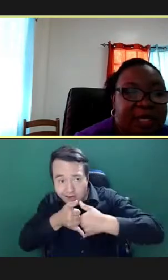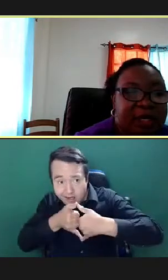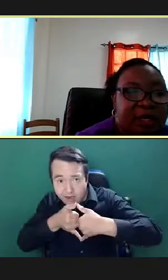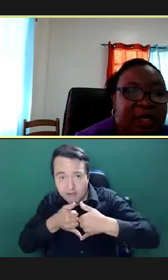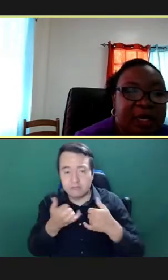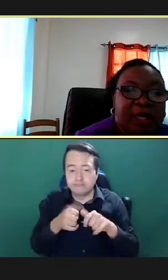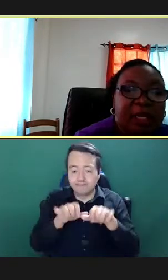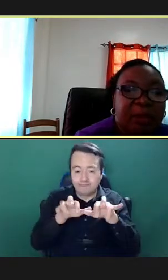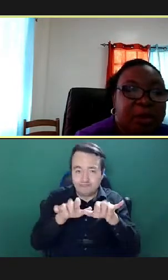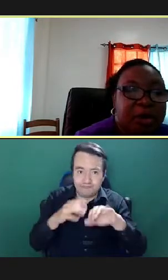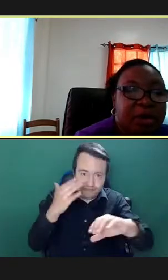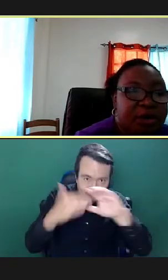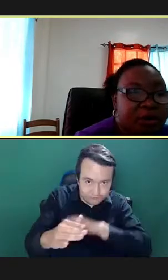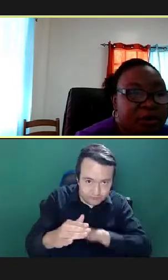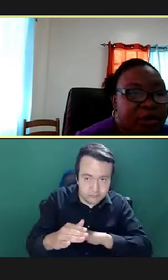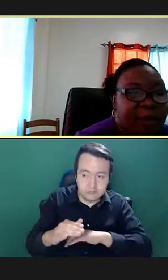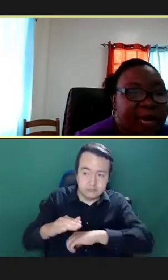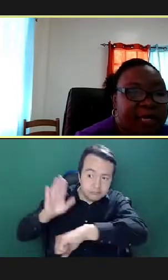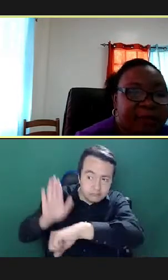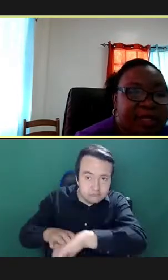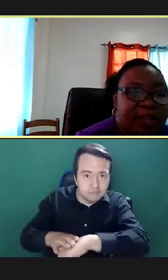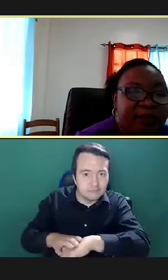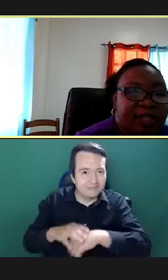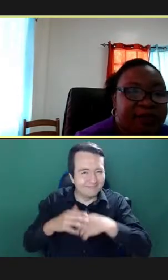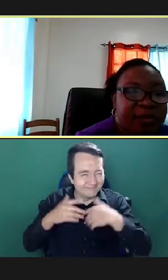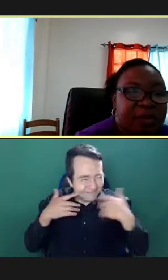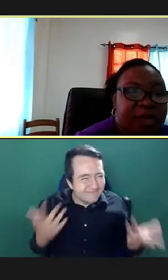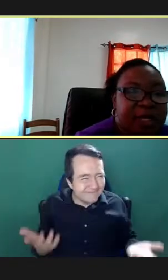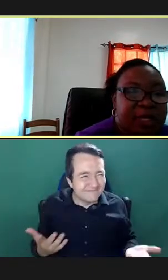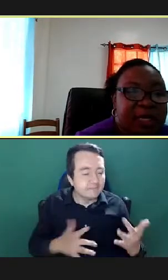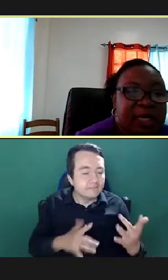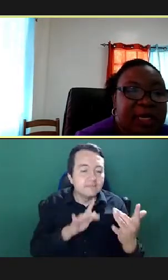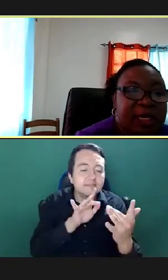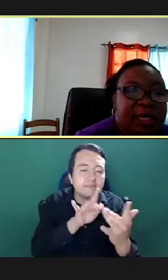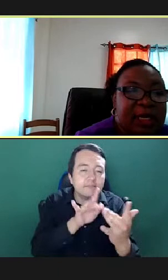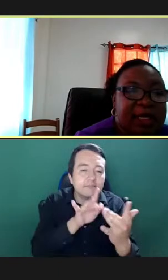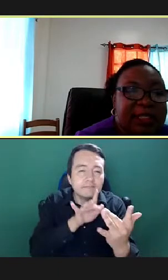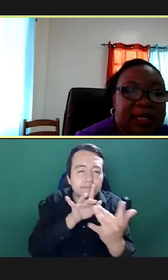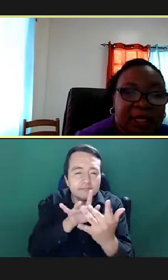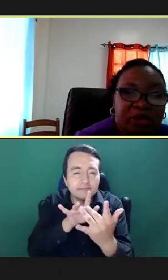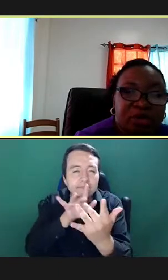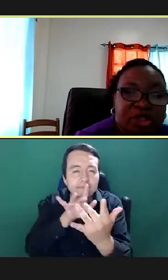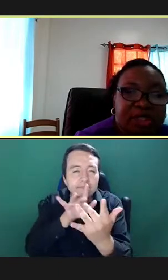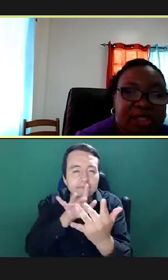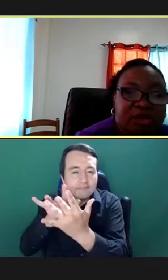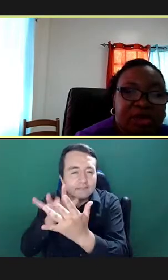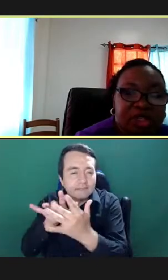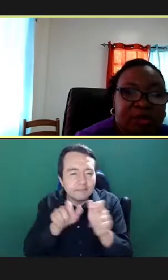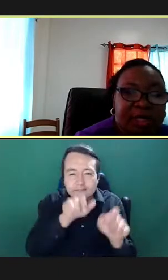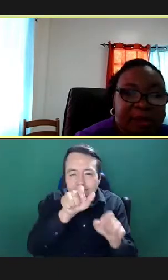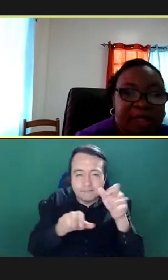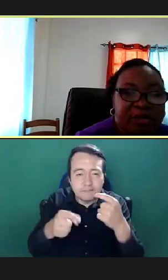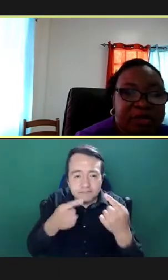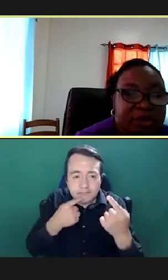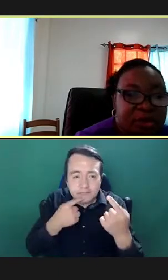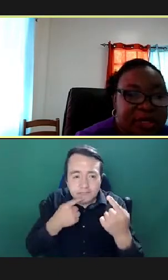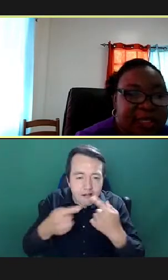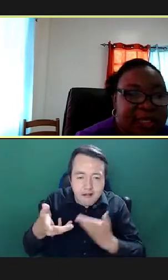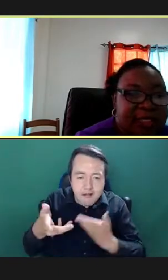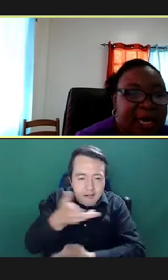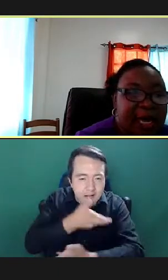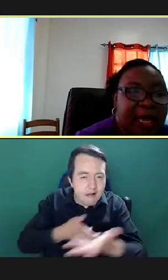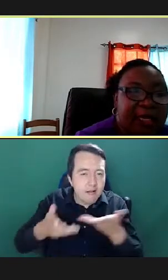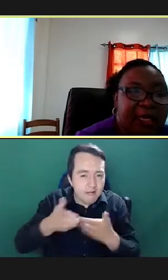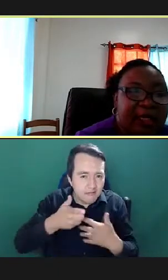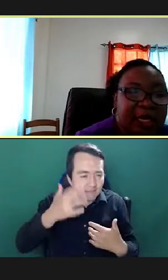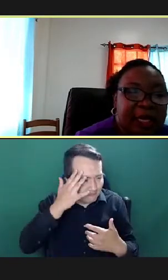social media. They were reminding themselves that everyone is in an unusual situation with limited